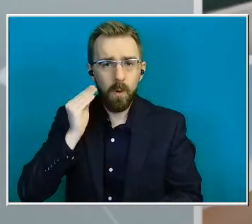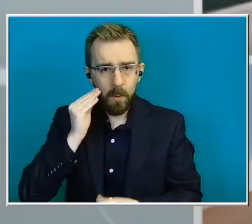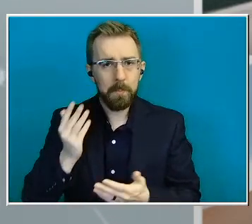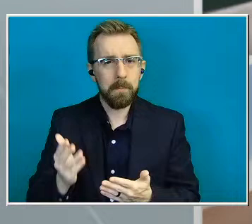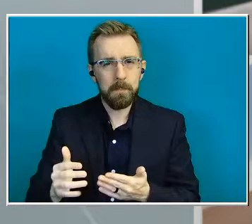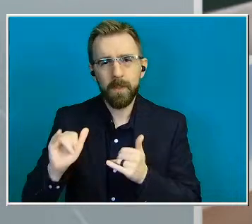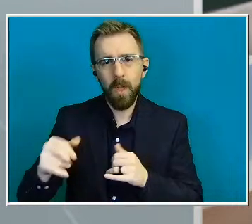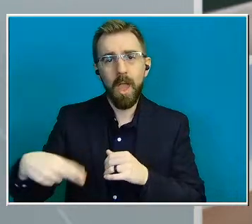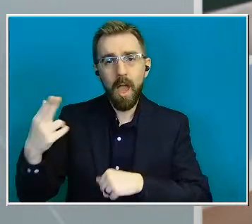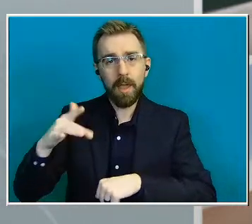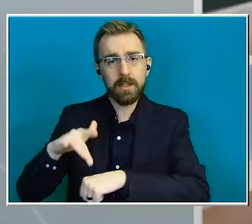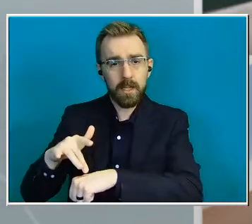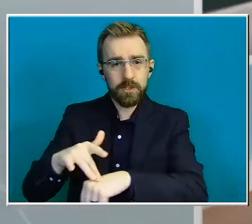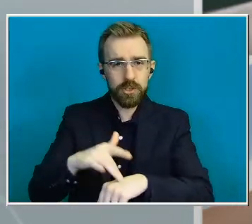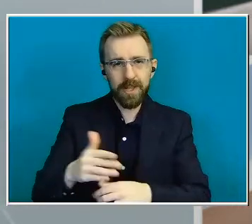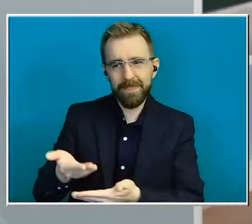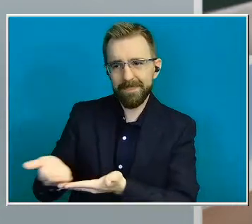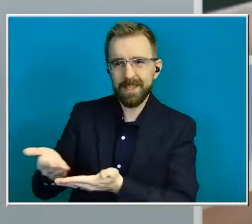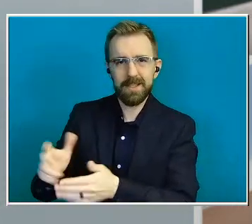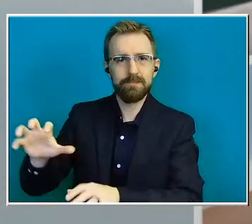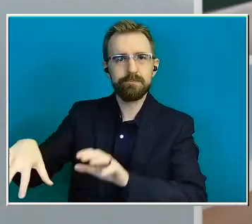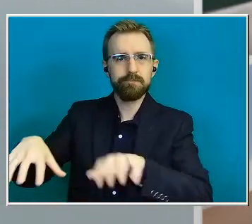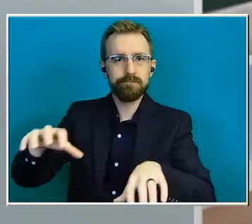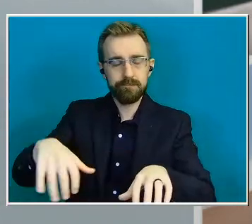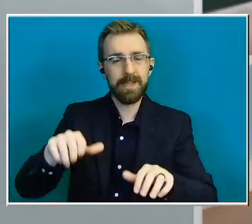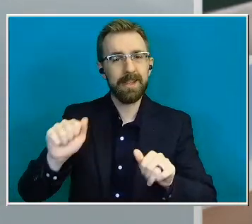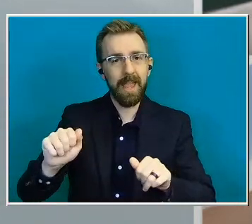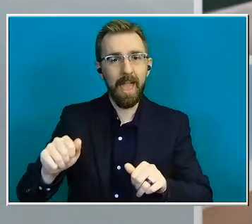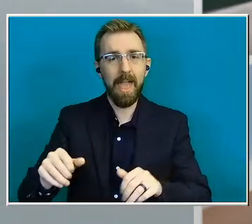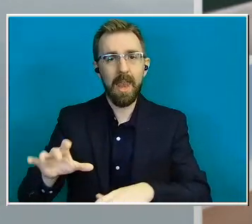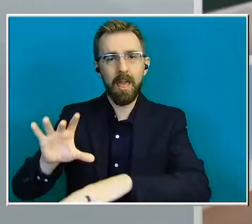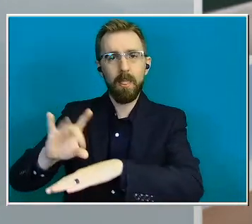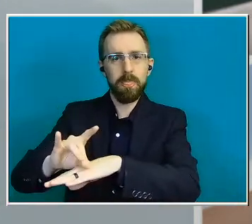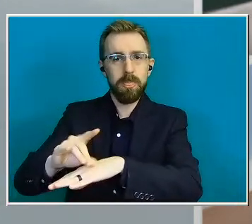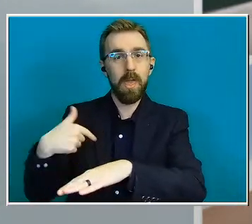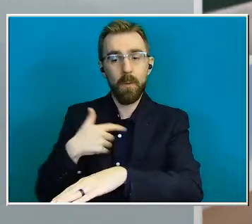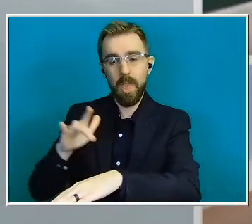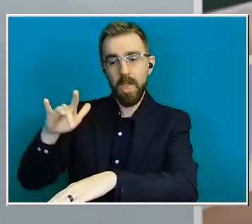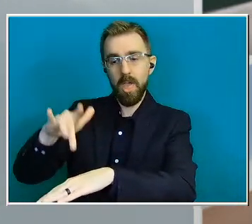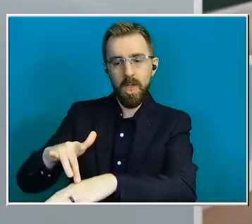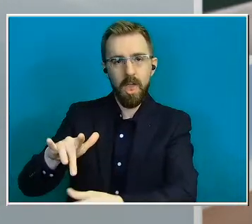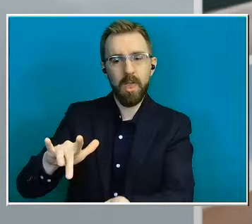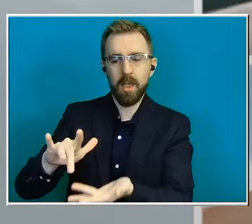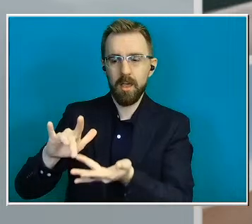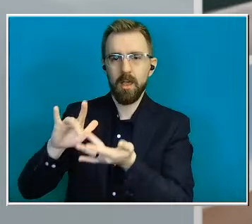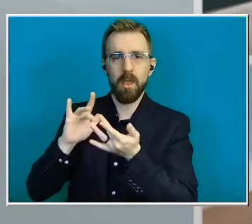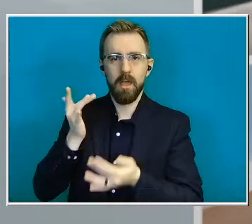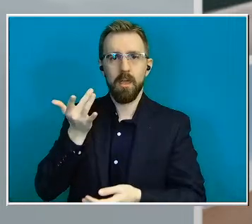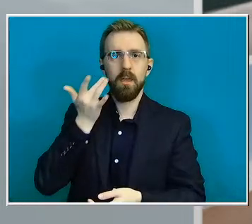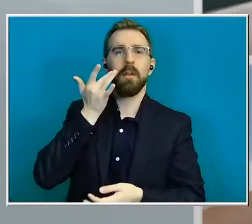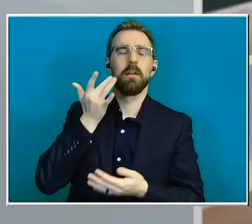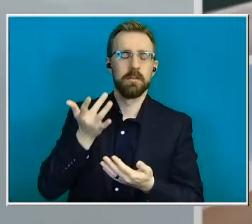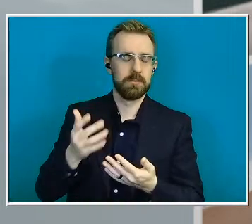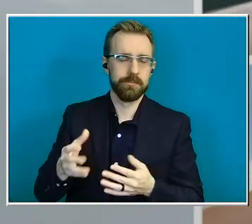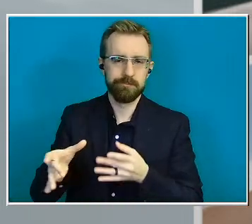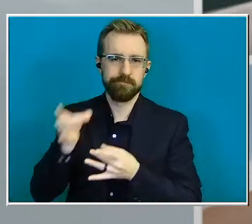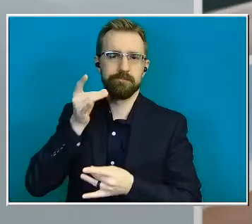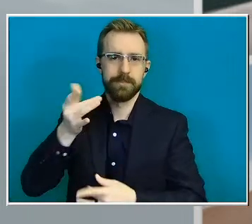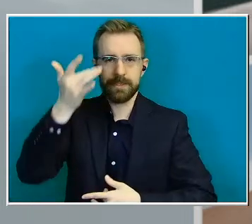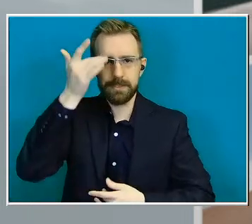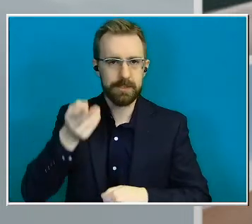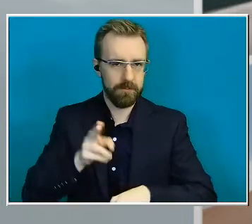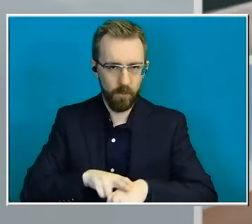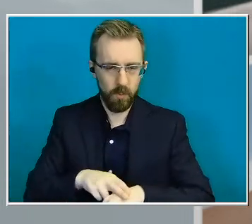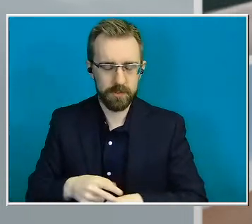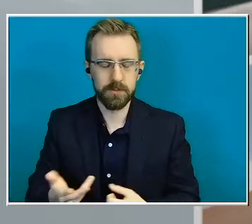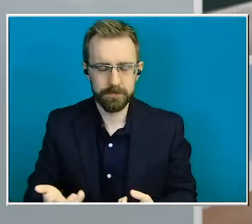inanimate objects can be vectors or areas where viruses may settle when we touch them. And of course, we know that people touch their face